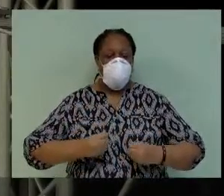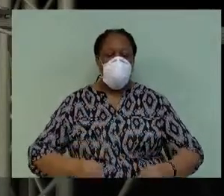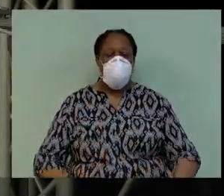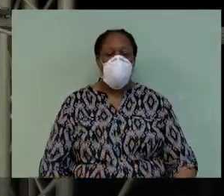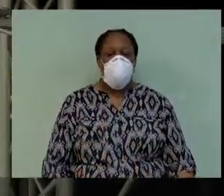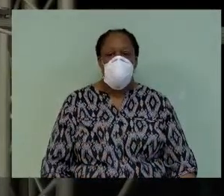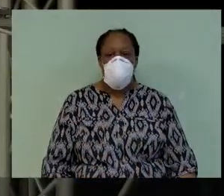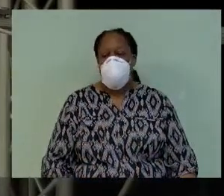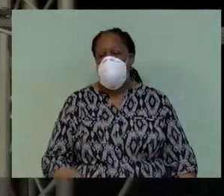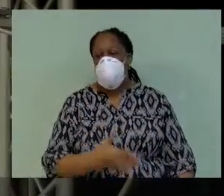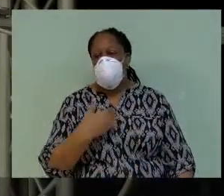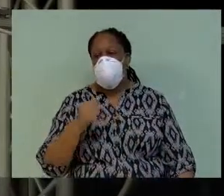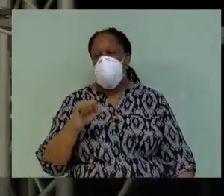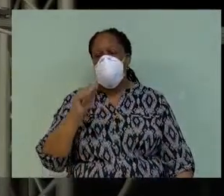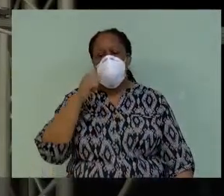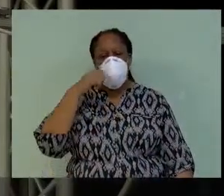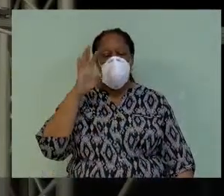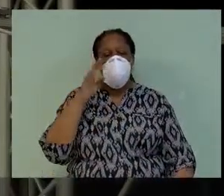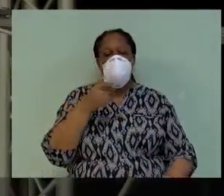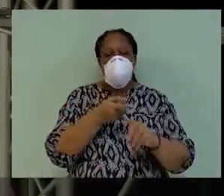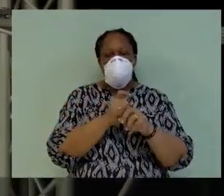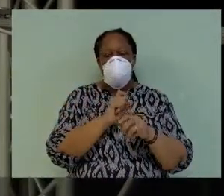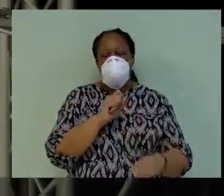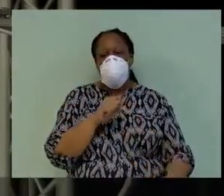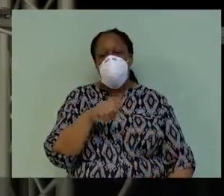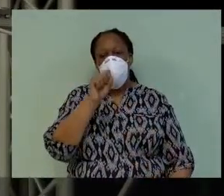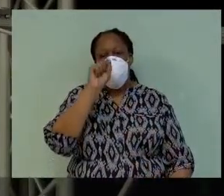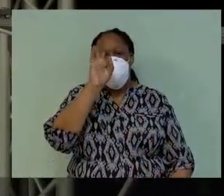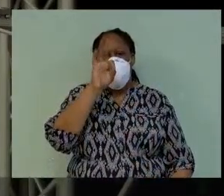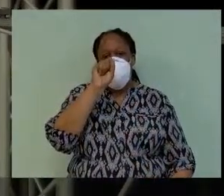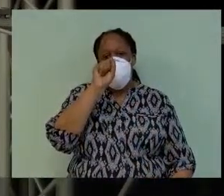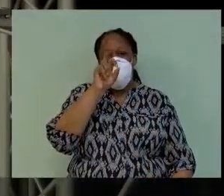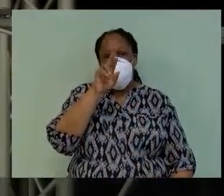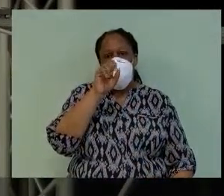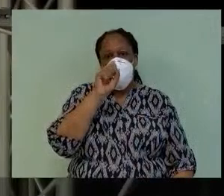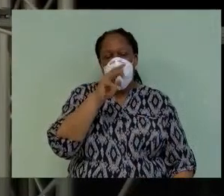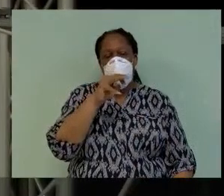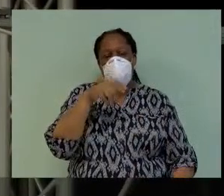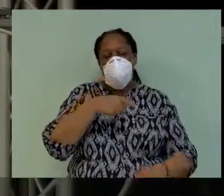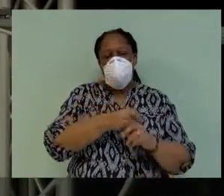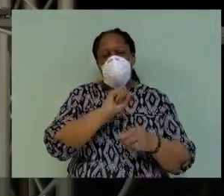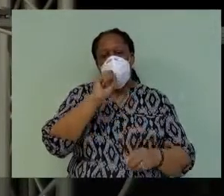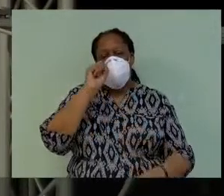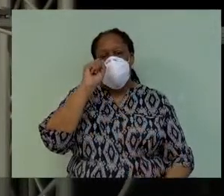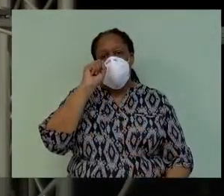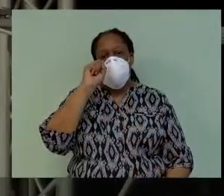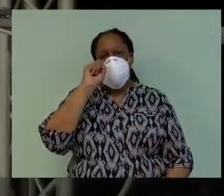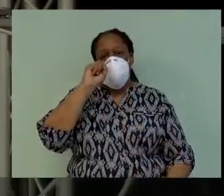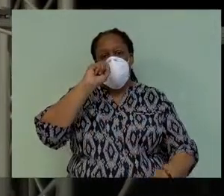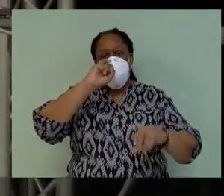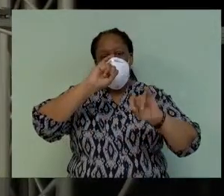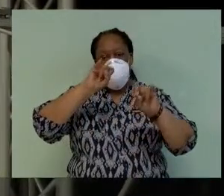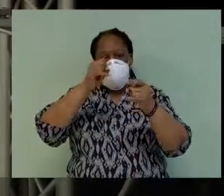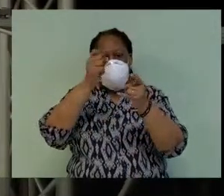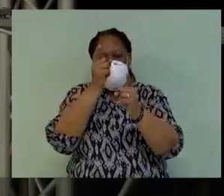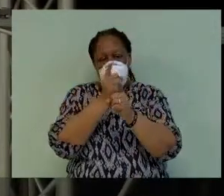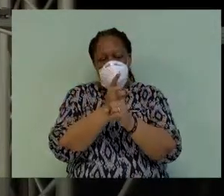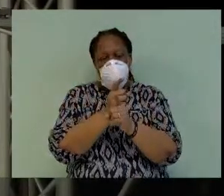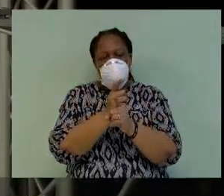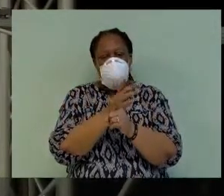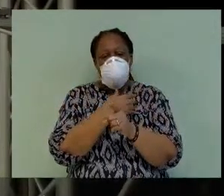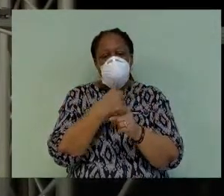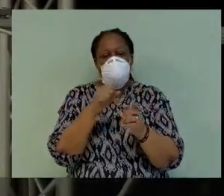Also, Ms. Diana Francis, Permanent Secretary in the Ministry of Justice, Legal Affairs, and